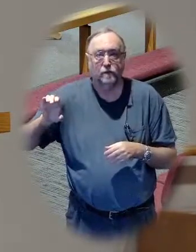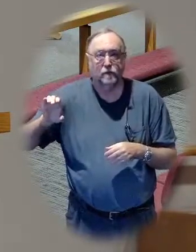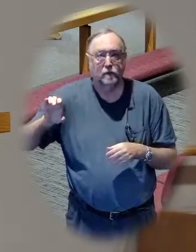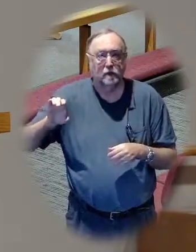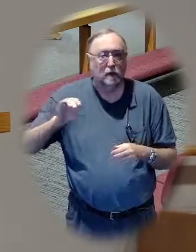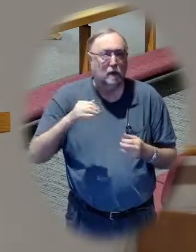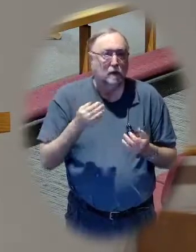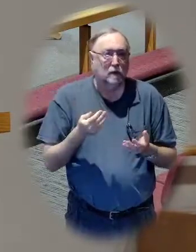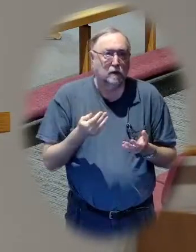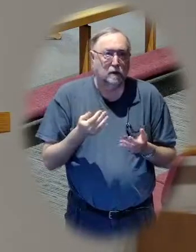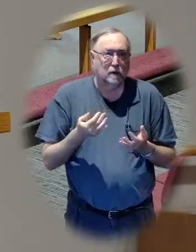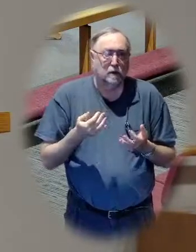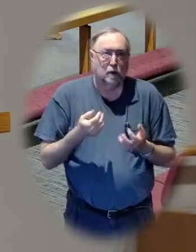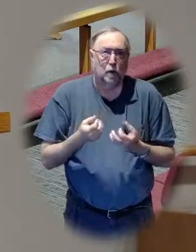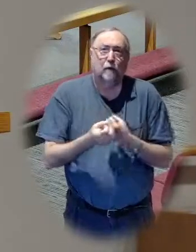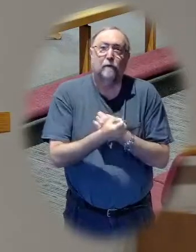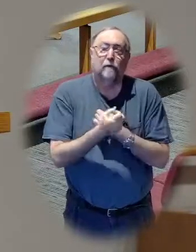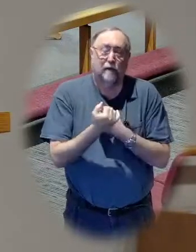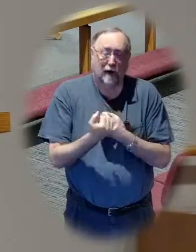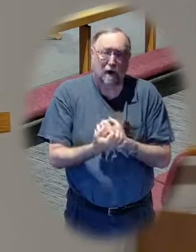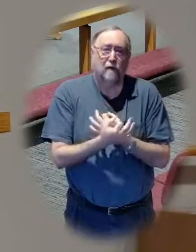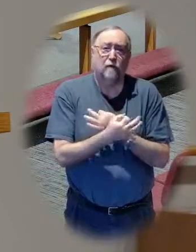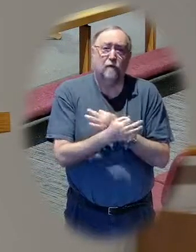killed, that we might be set free.